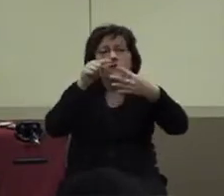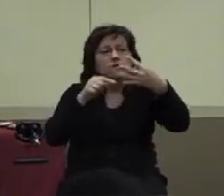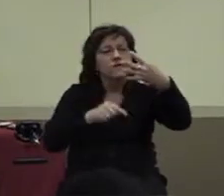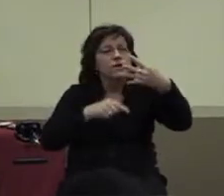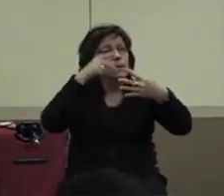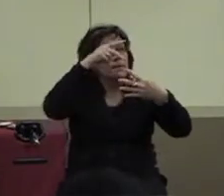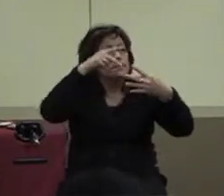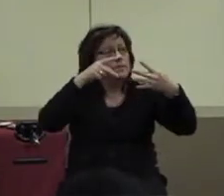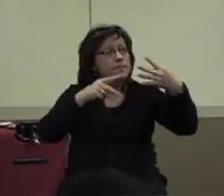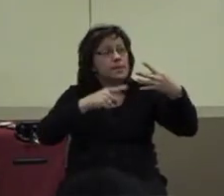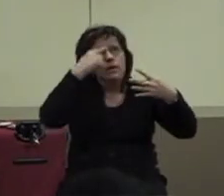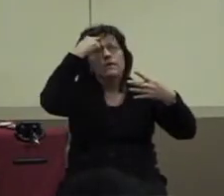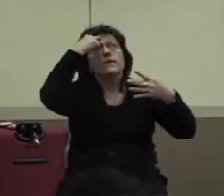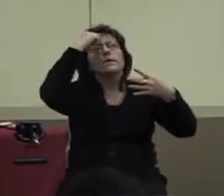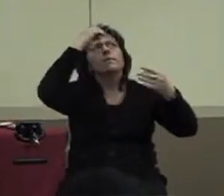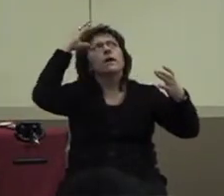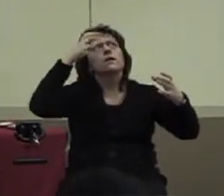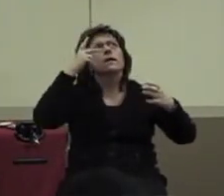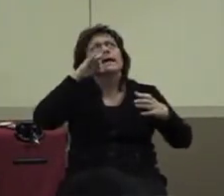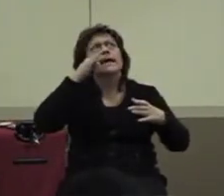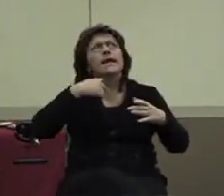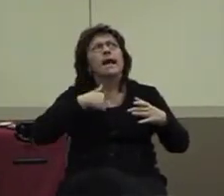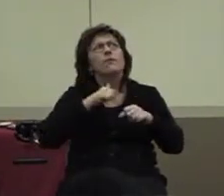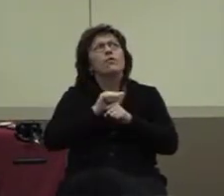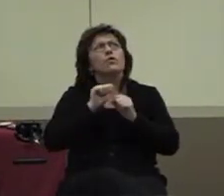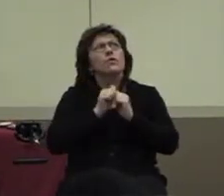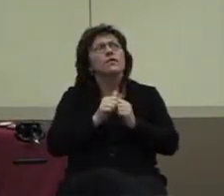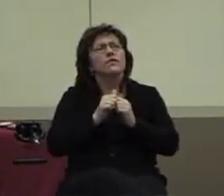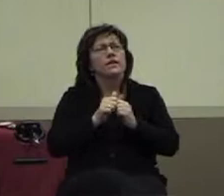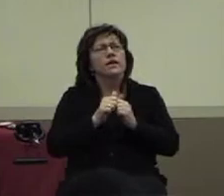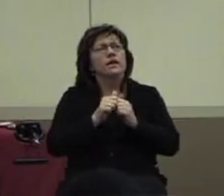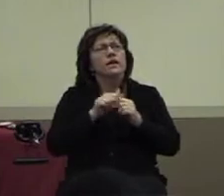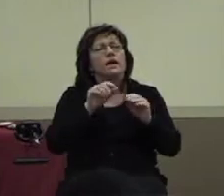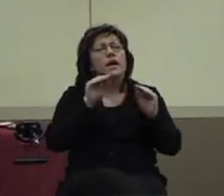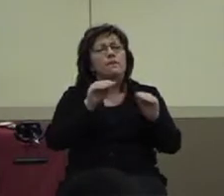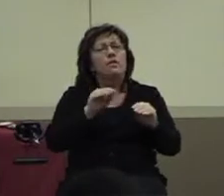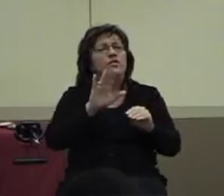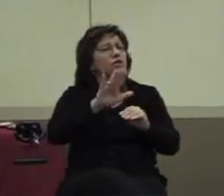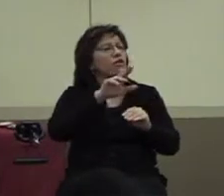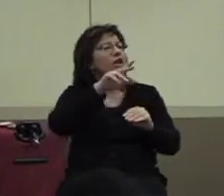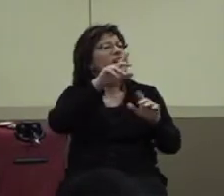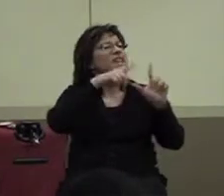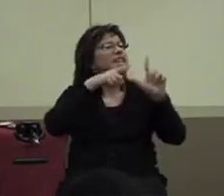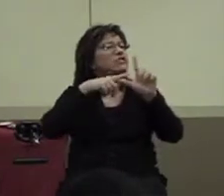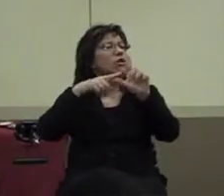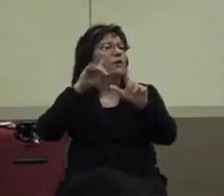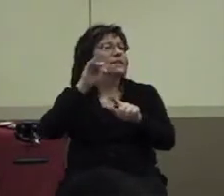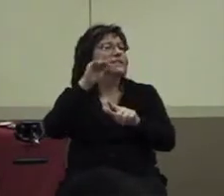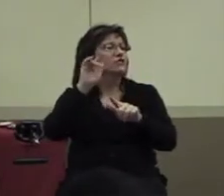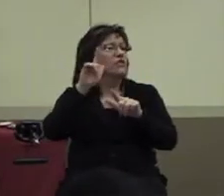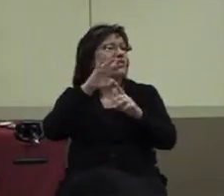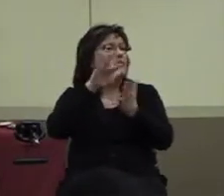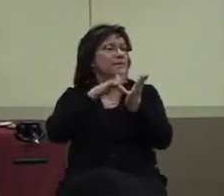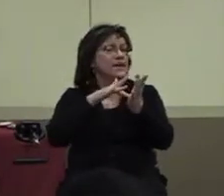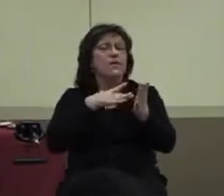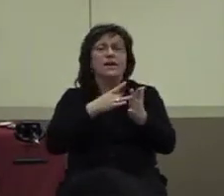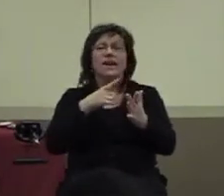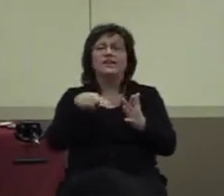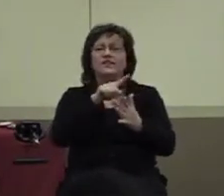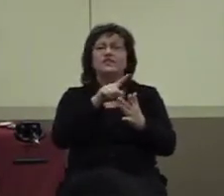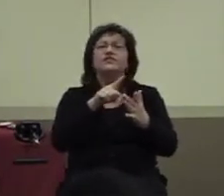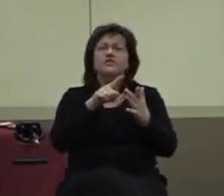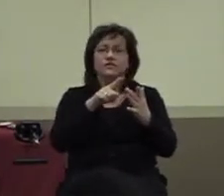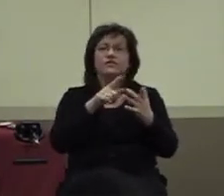kid that you're working with. And I want you to put their initials in the middle, because I would really like for you to try putting the 4 Ps in